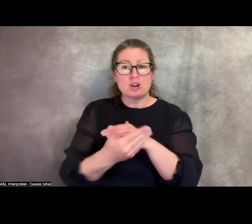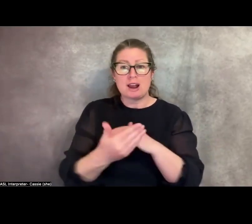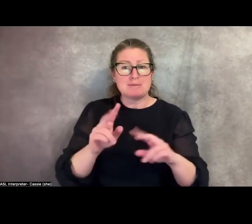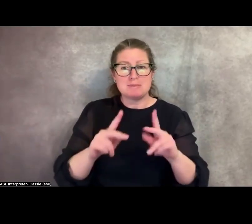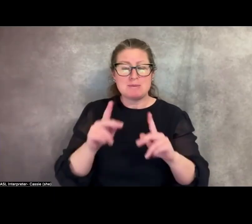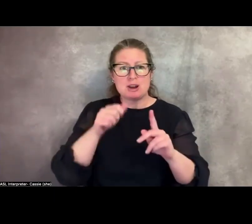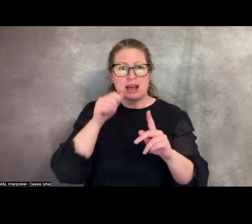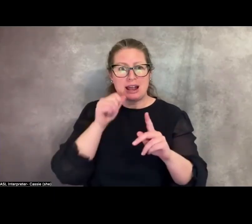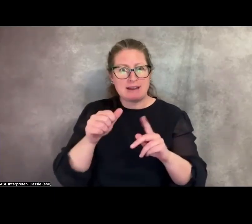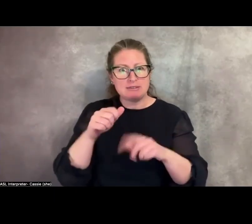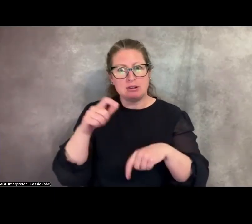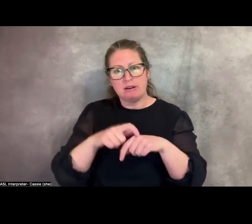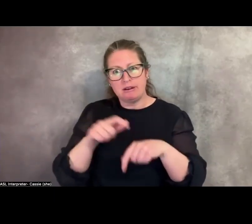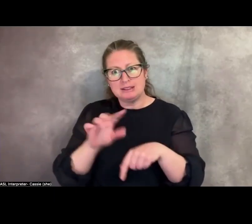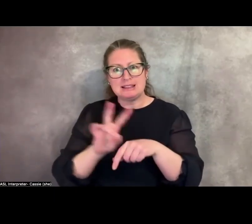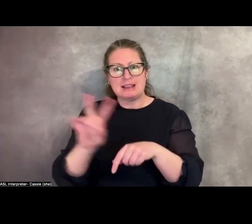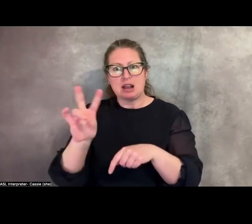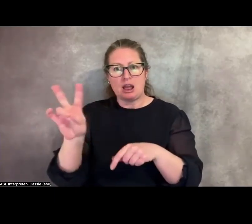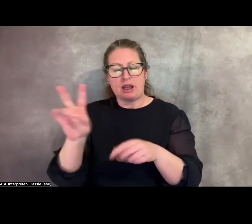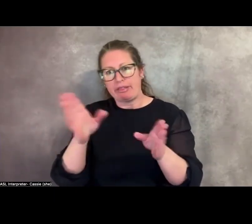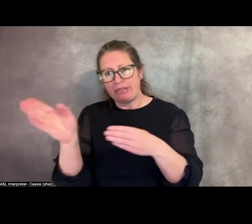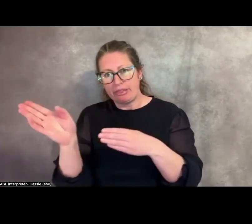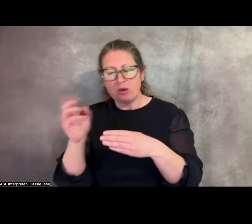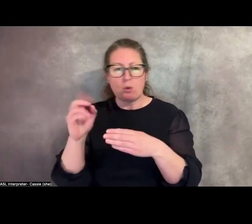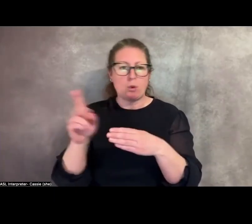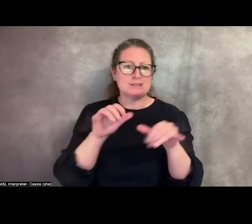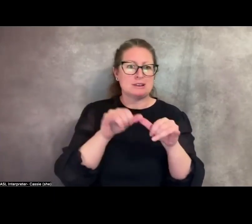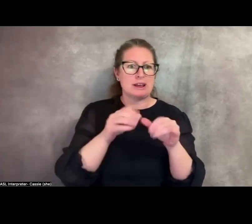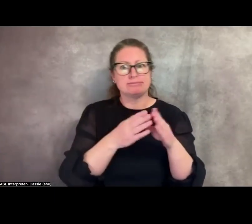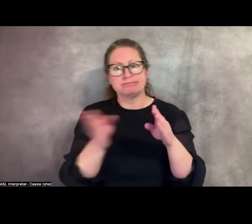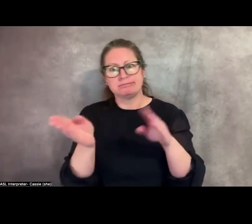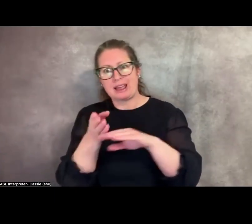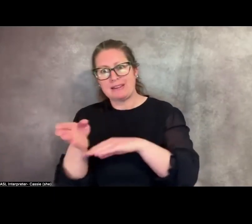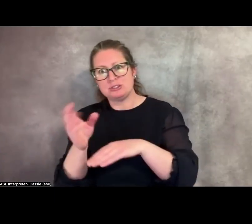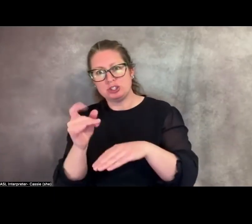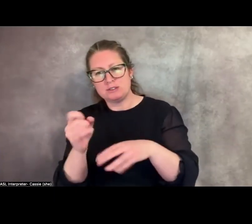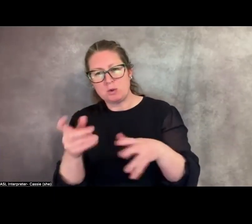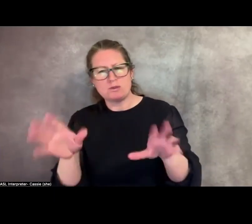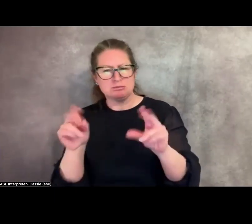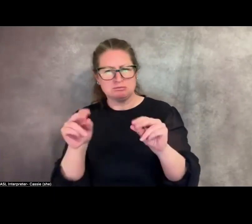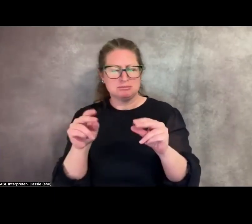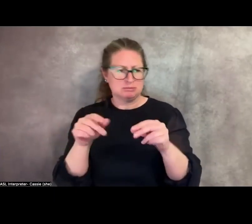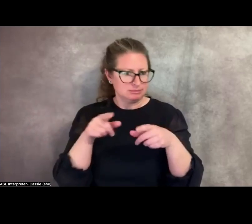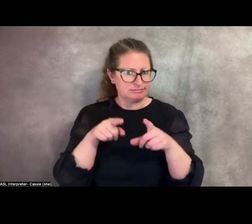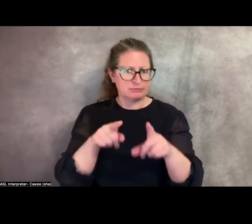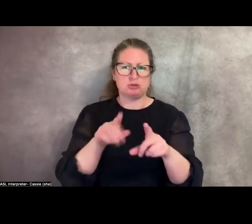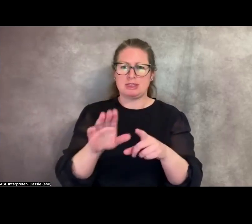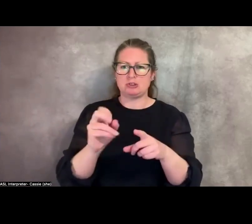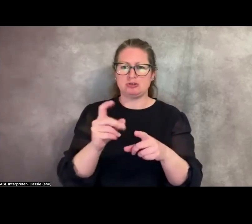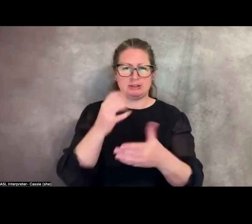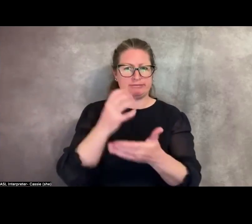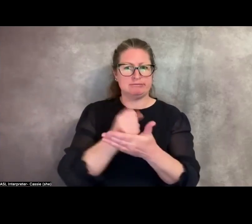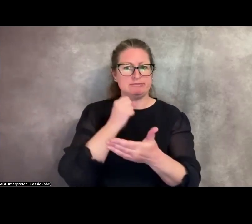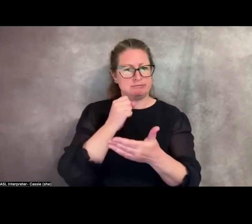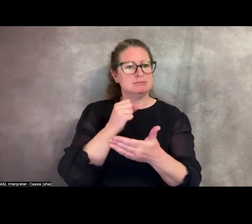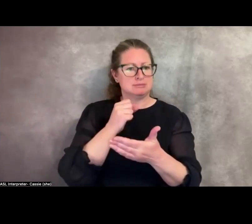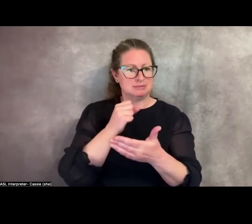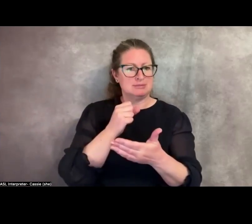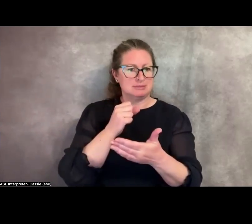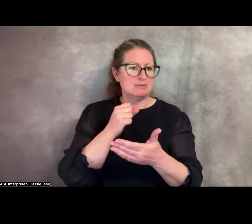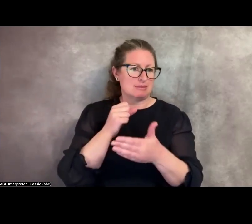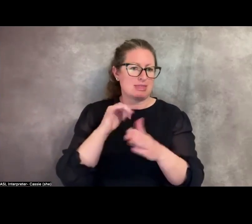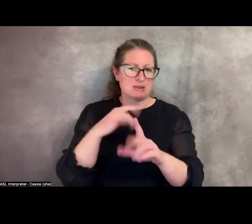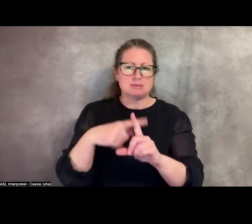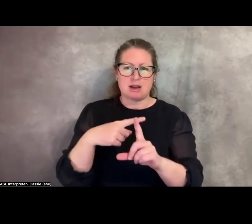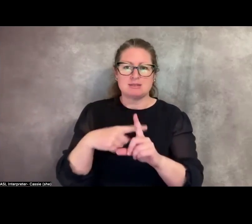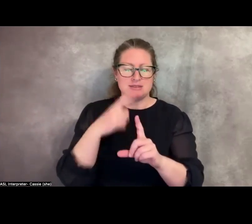at 7 a.m. or stay late or anything like that. We did it during their shift, and it was really great because it fostered that sense of teamwork. People